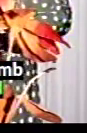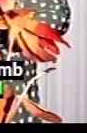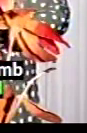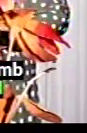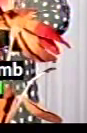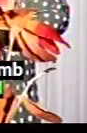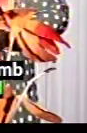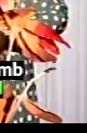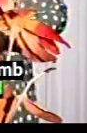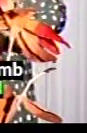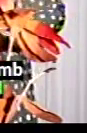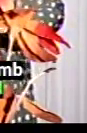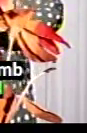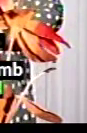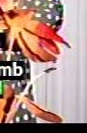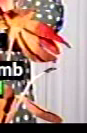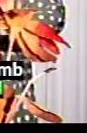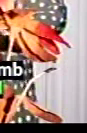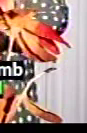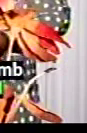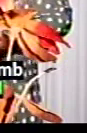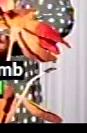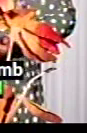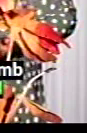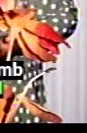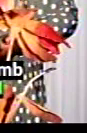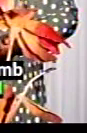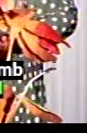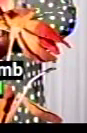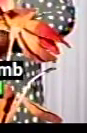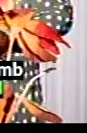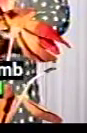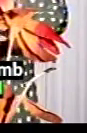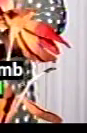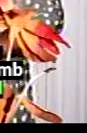also than only and the